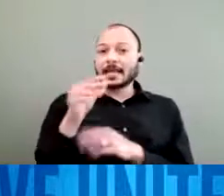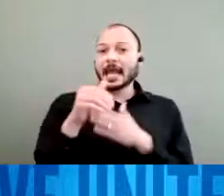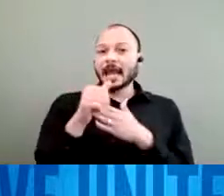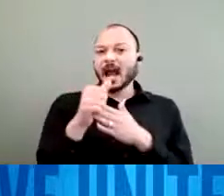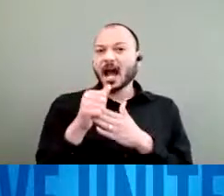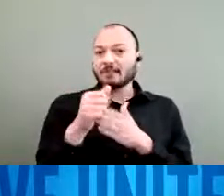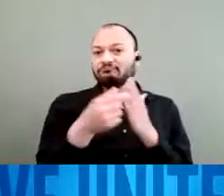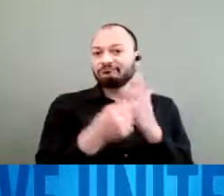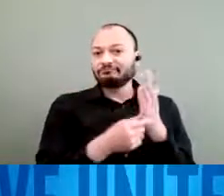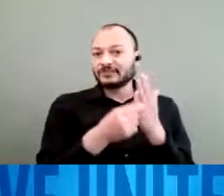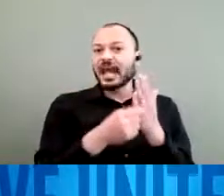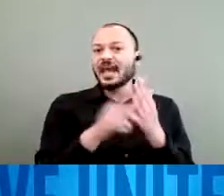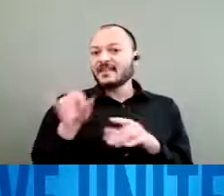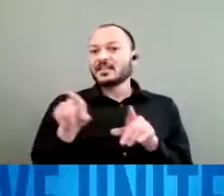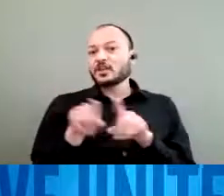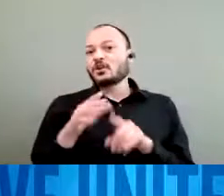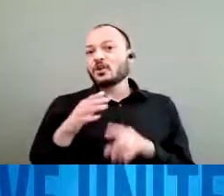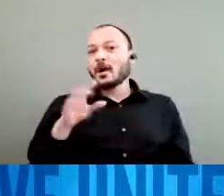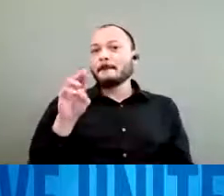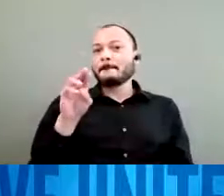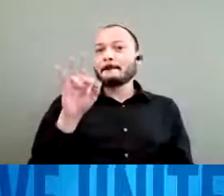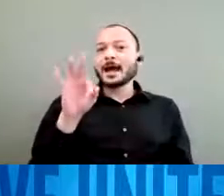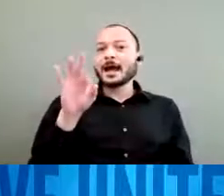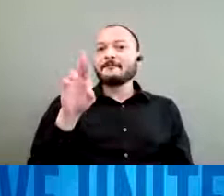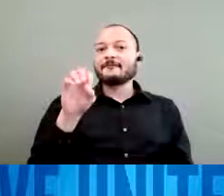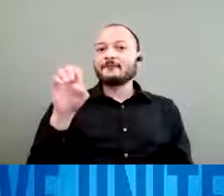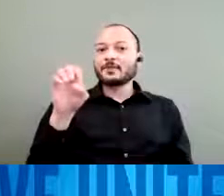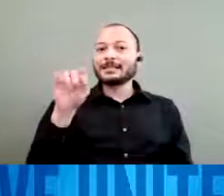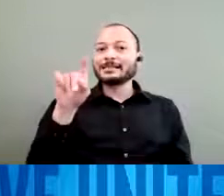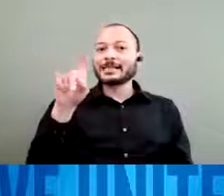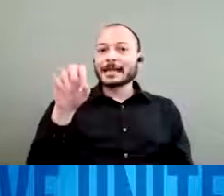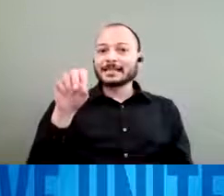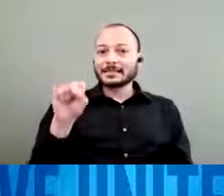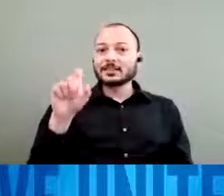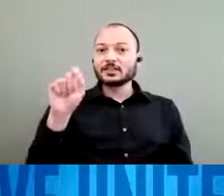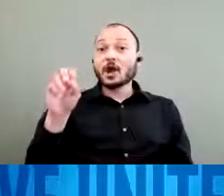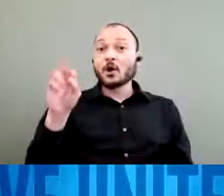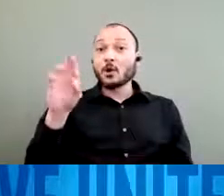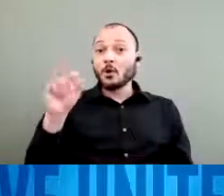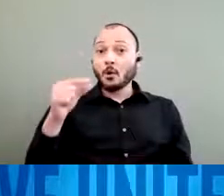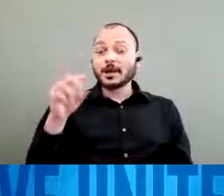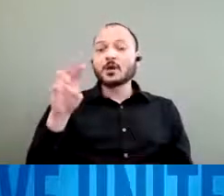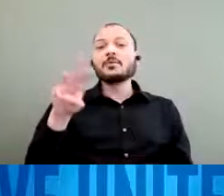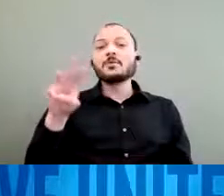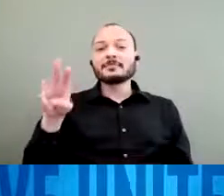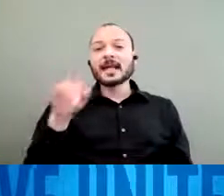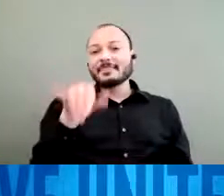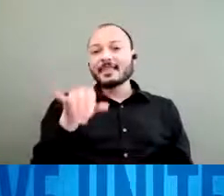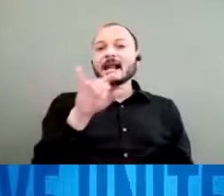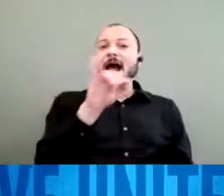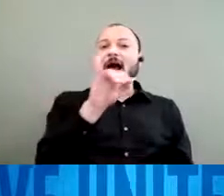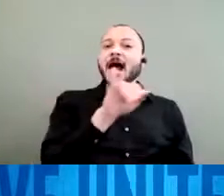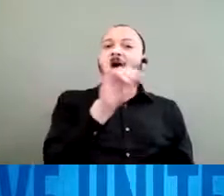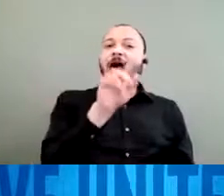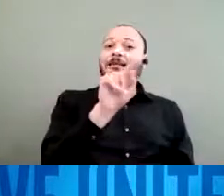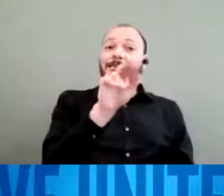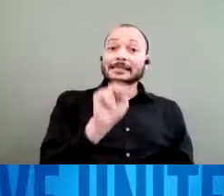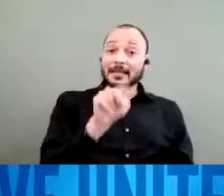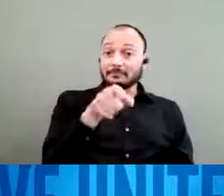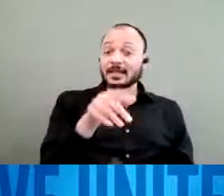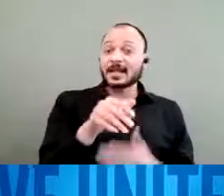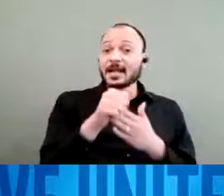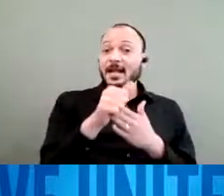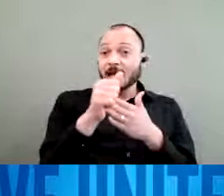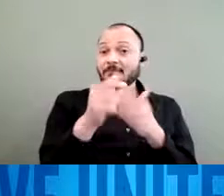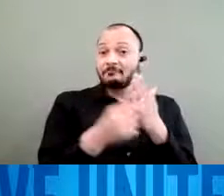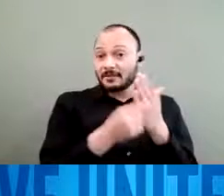our myfreetaxes.org website. This ITIN guide goes over everything that